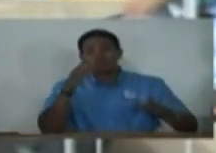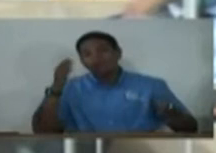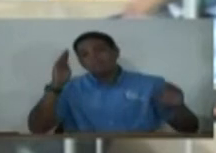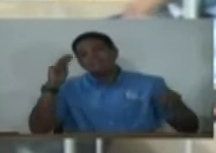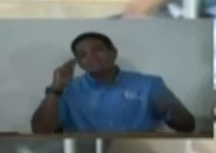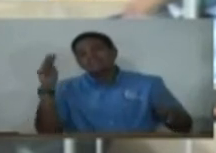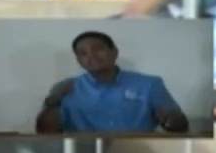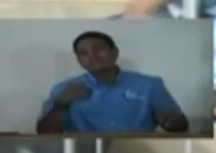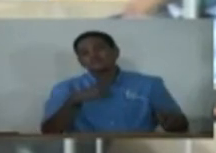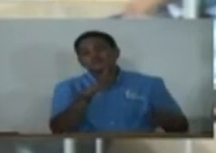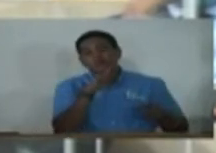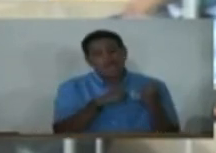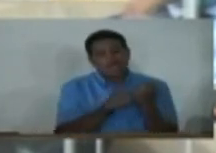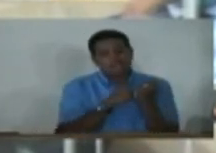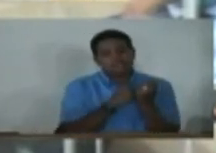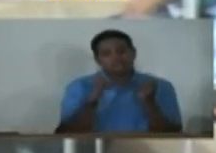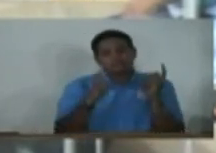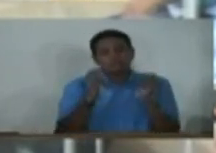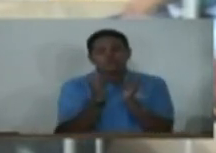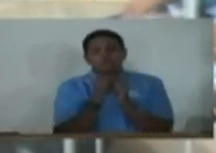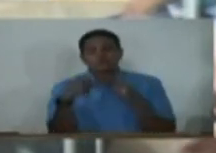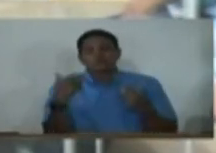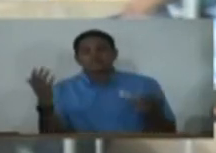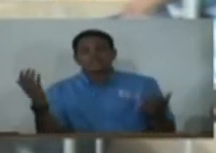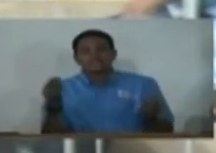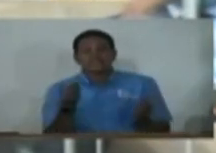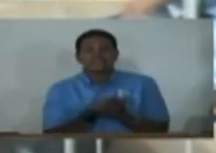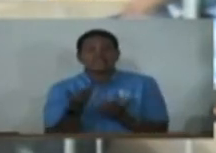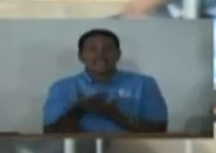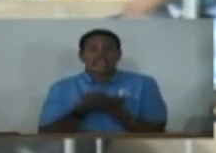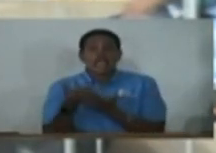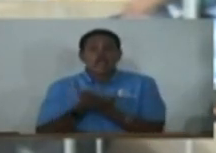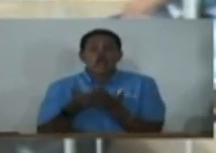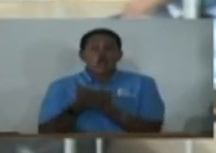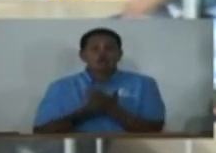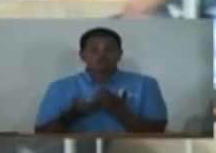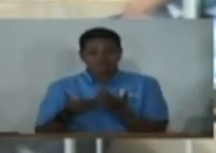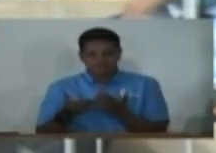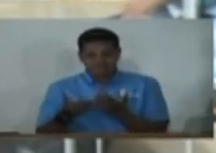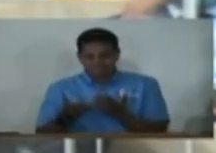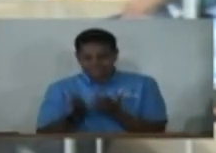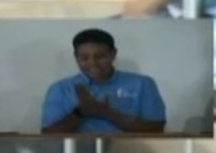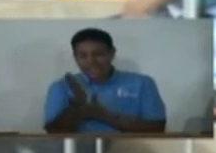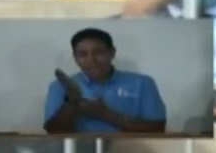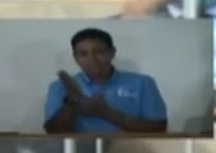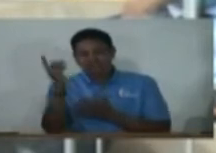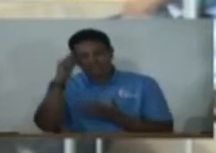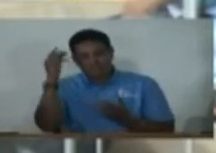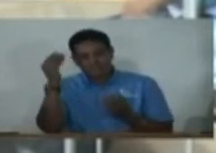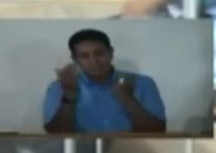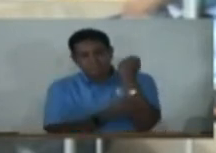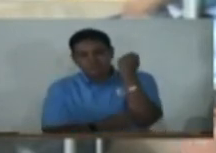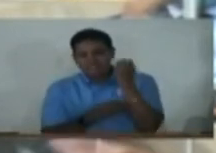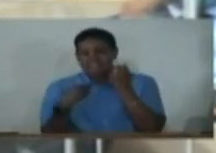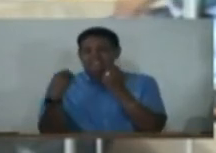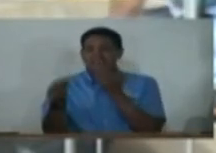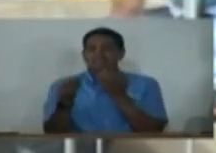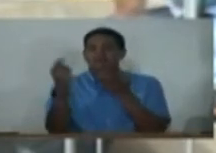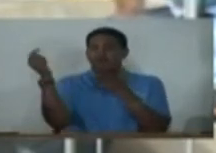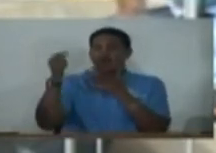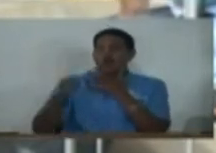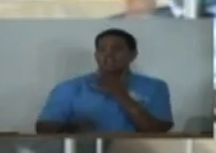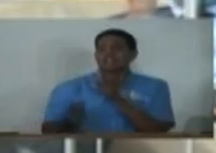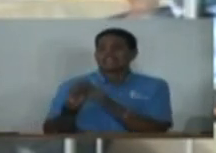we assist people with the income dimension of poverty. We try to give them conditional